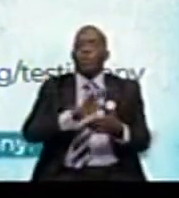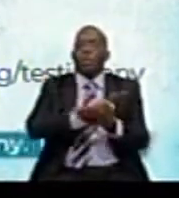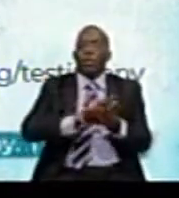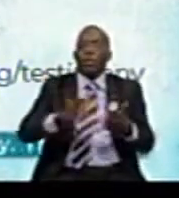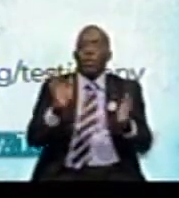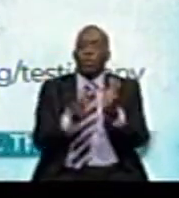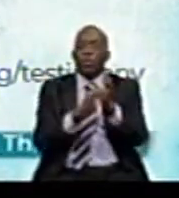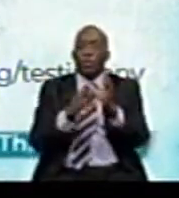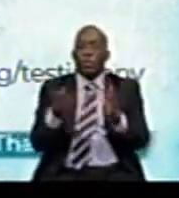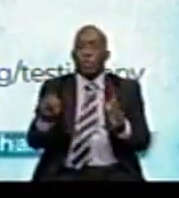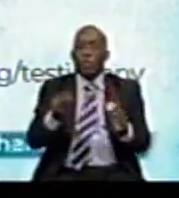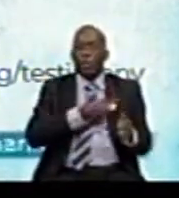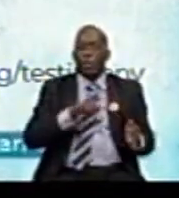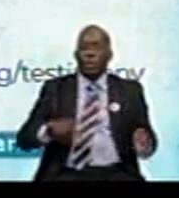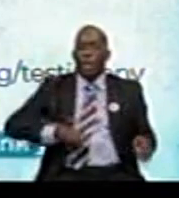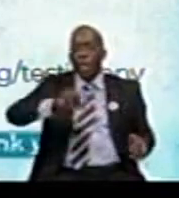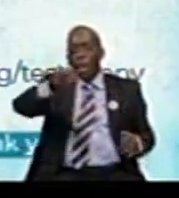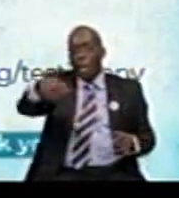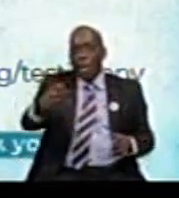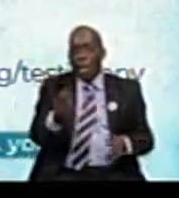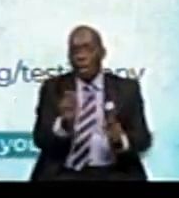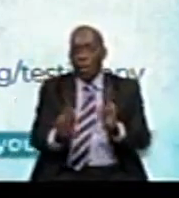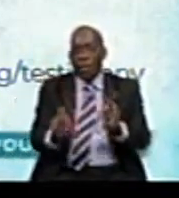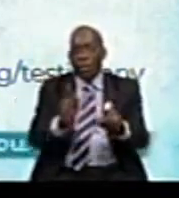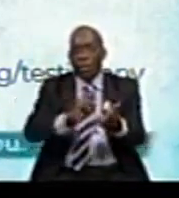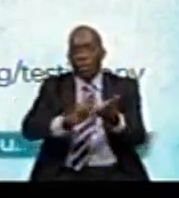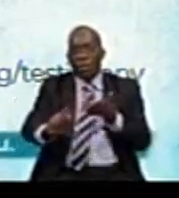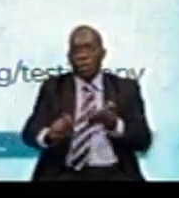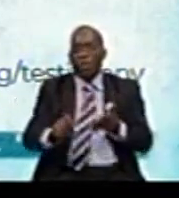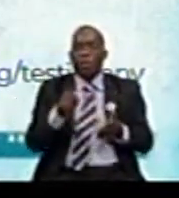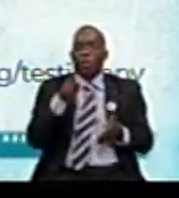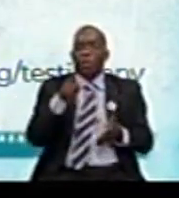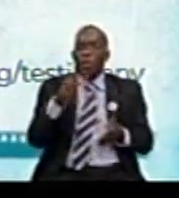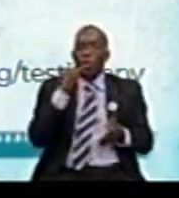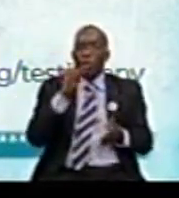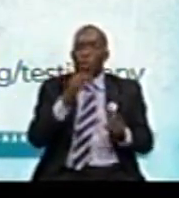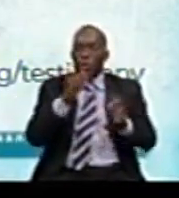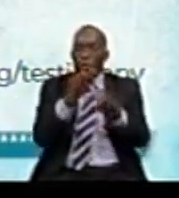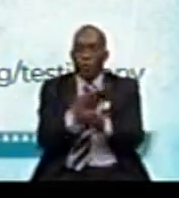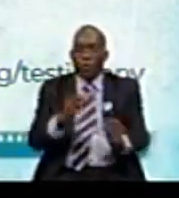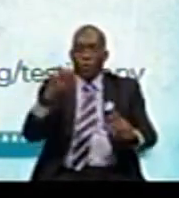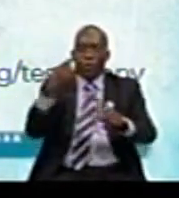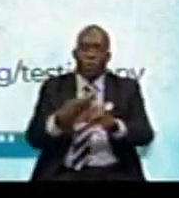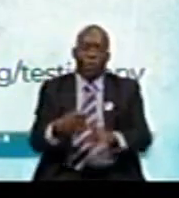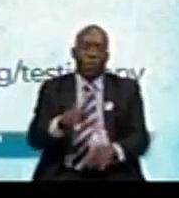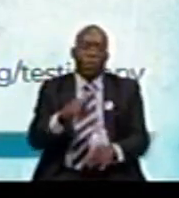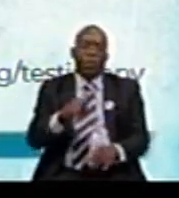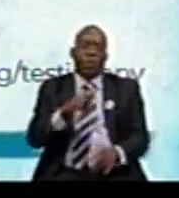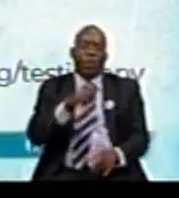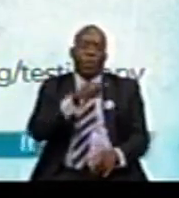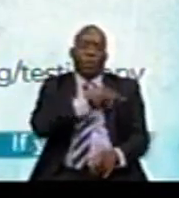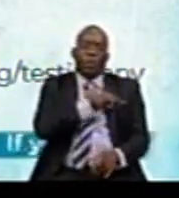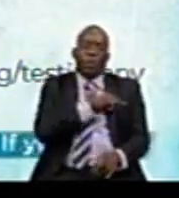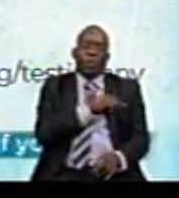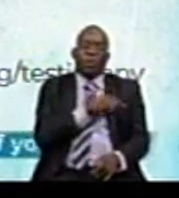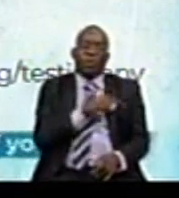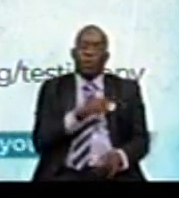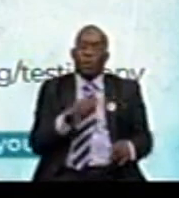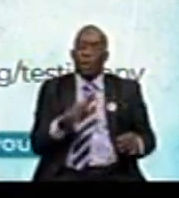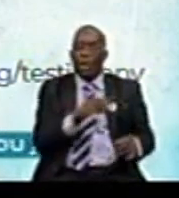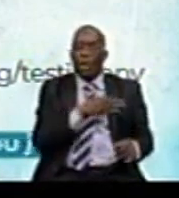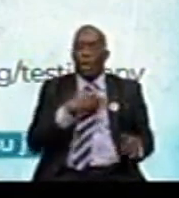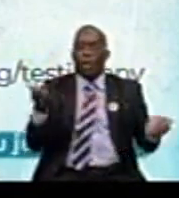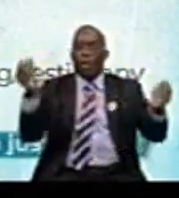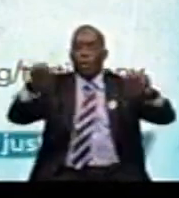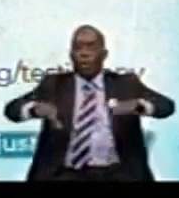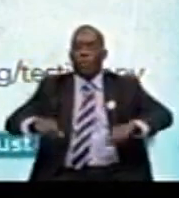Obadina Shegun from Lagos wrote, "I am free from guilty conscience and condemnation. Praise the Lord."